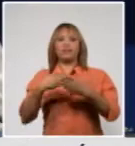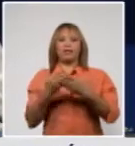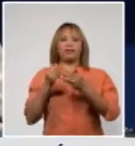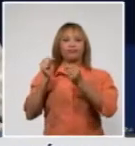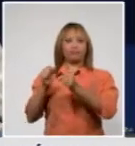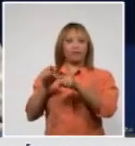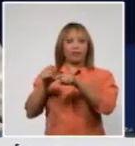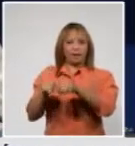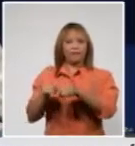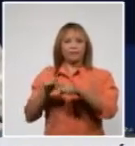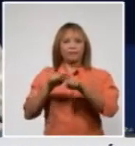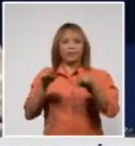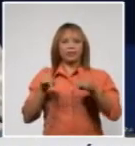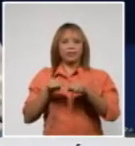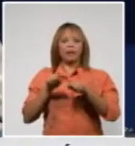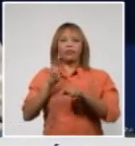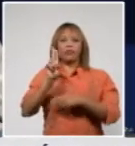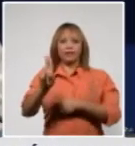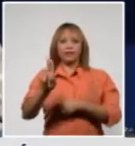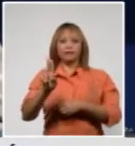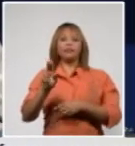and died.